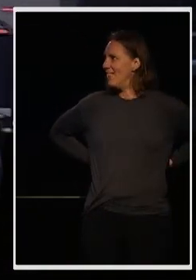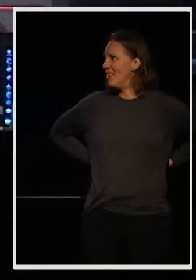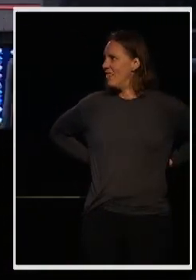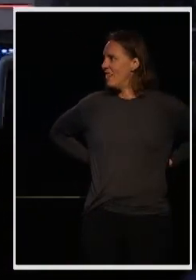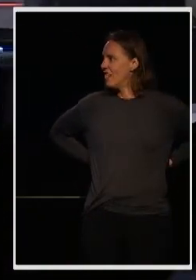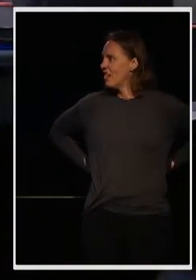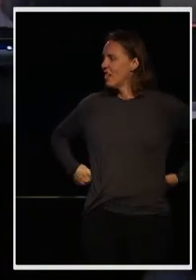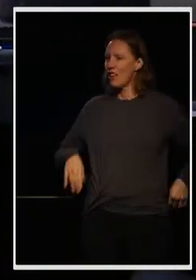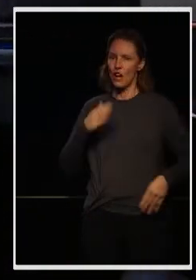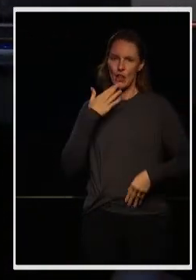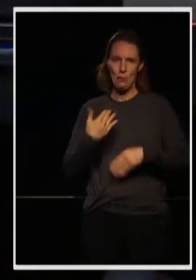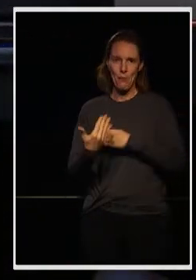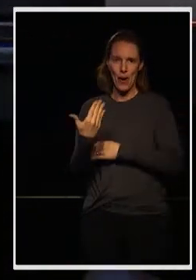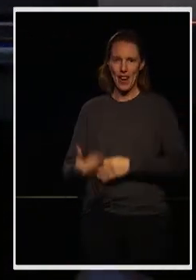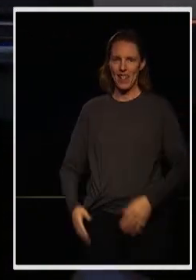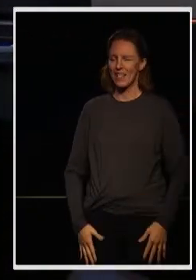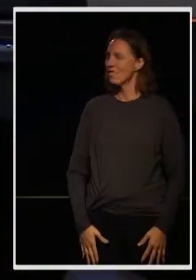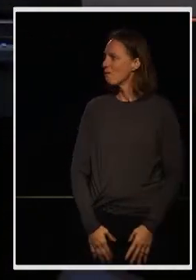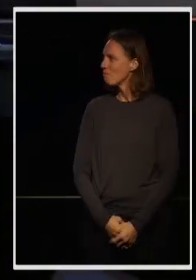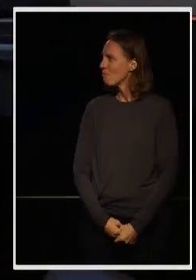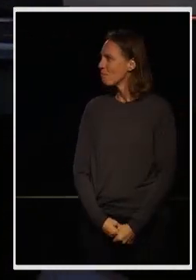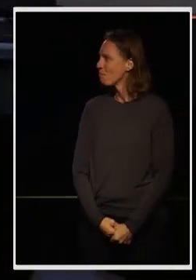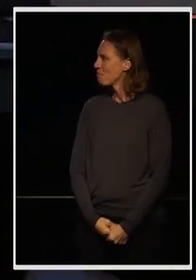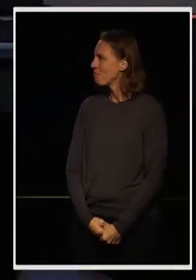Good morning.